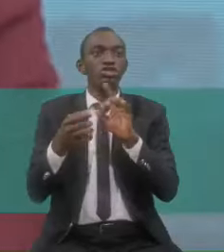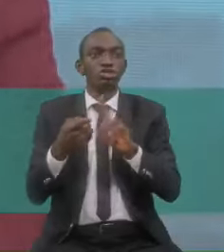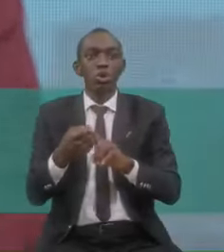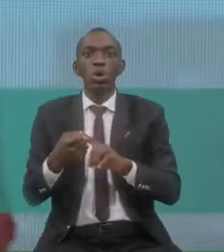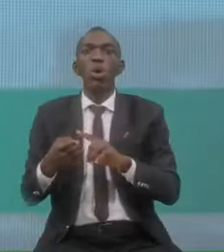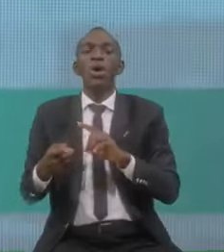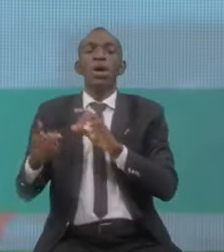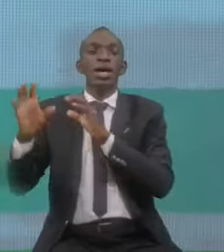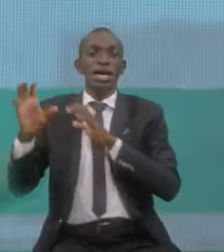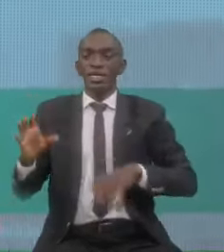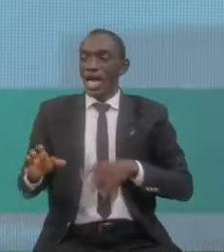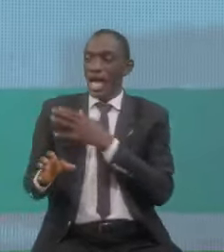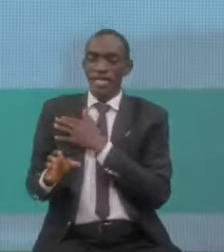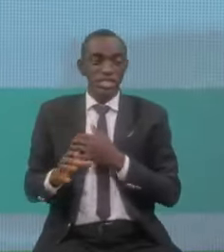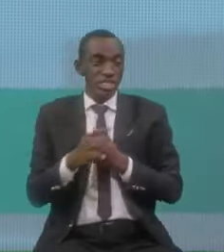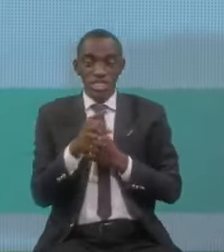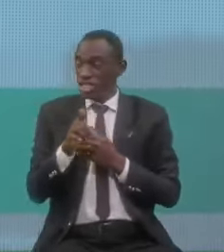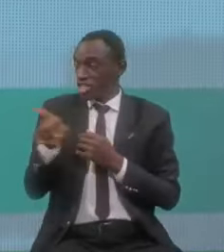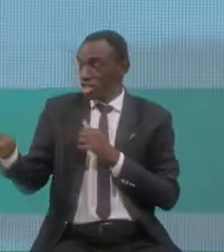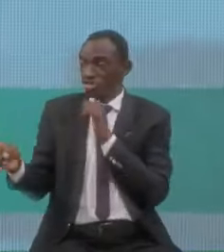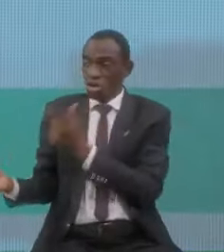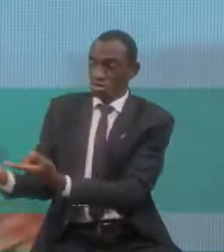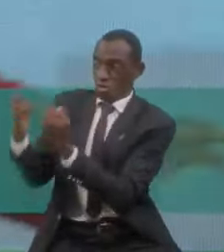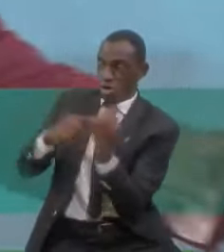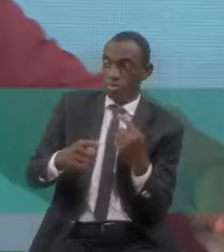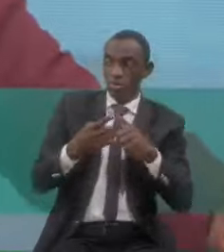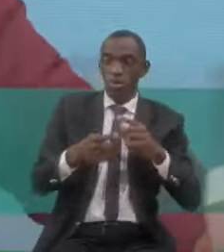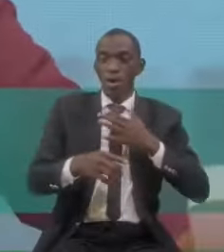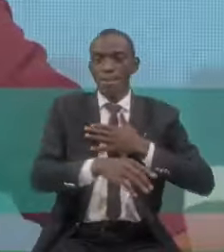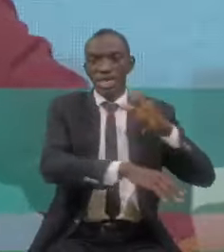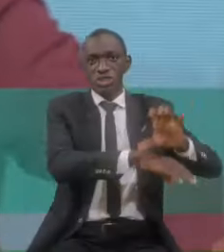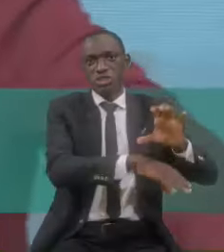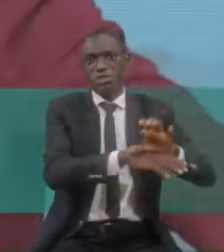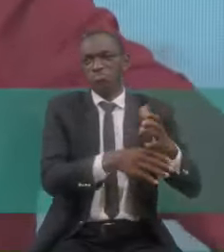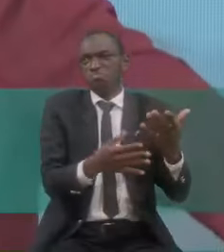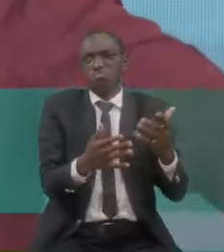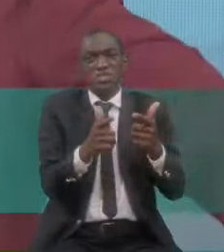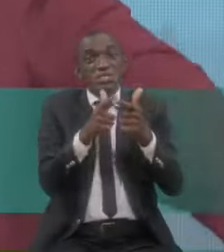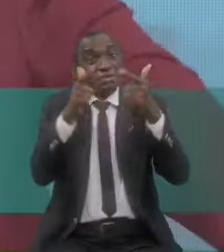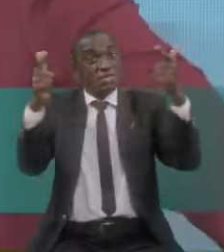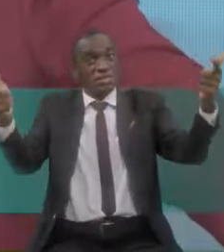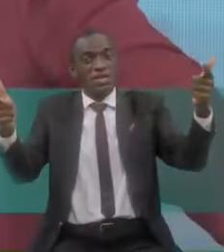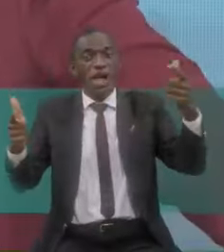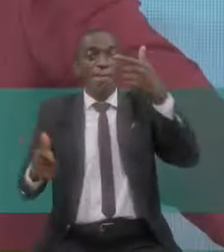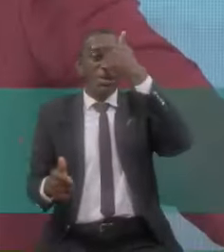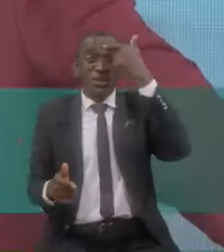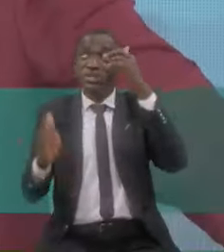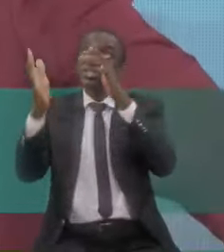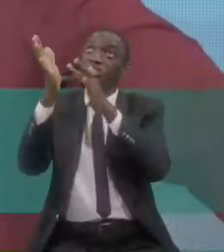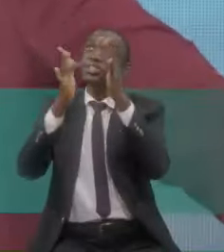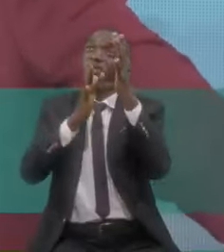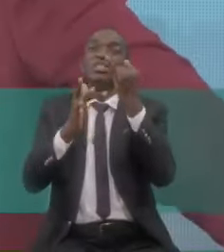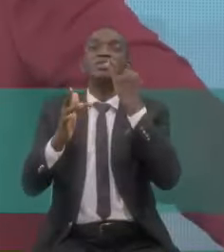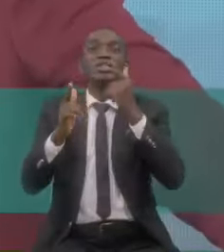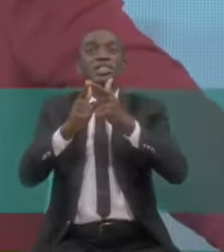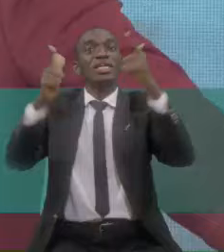my congregation, great. Because Christ is greater than my